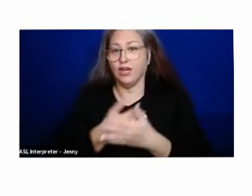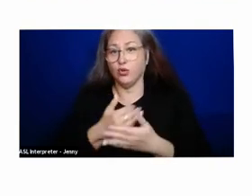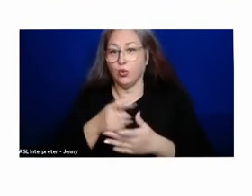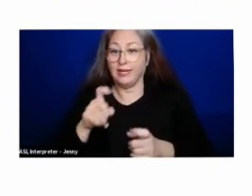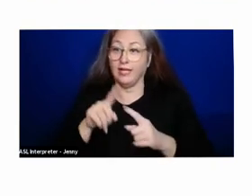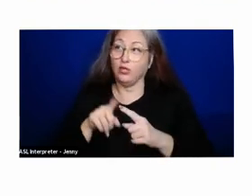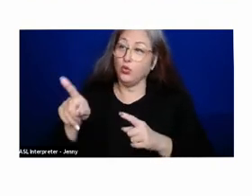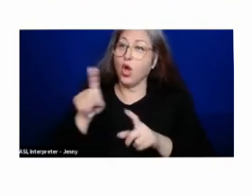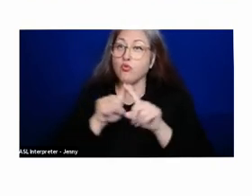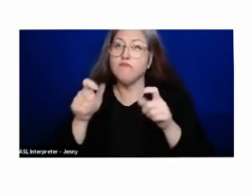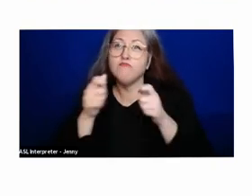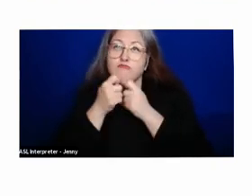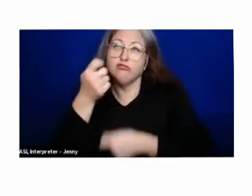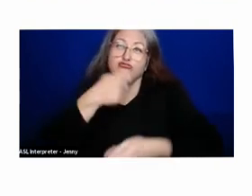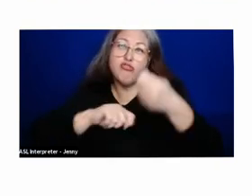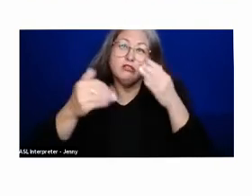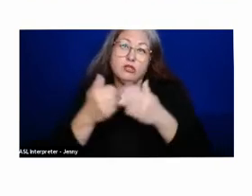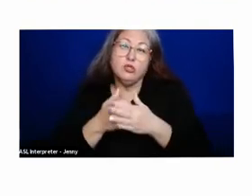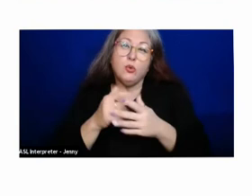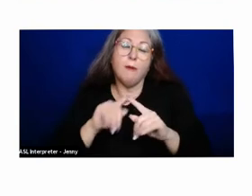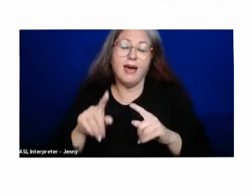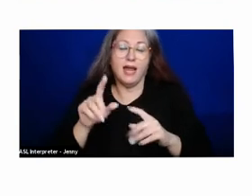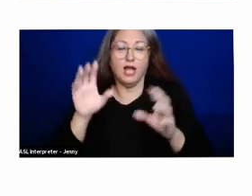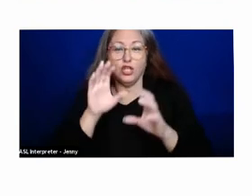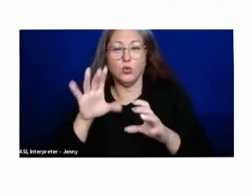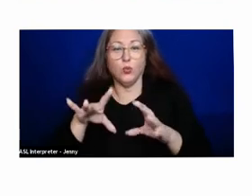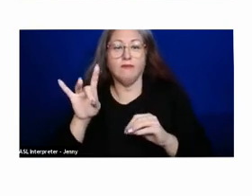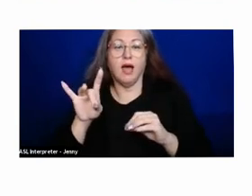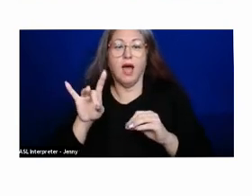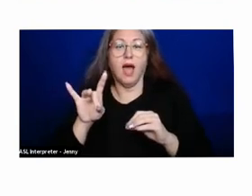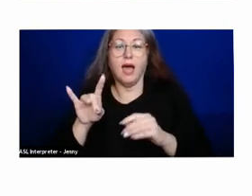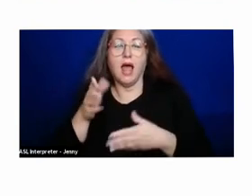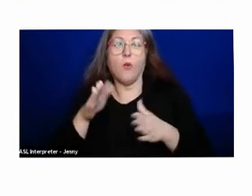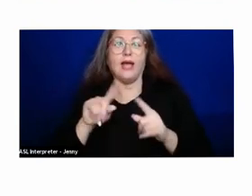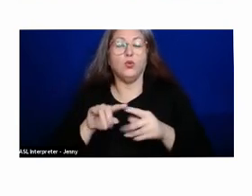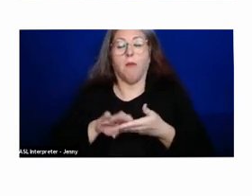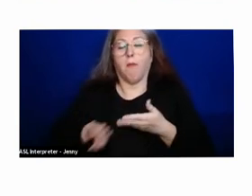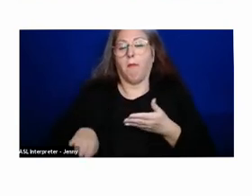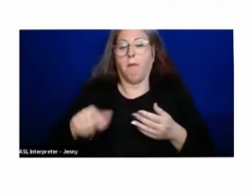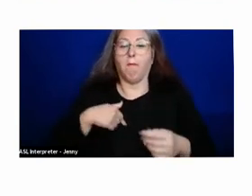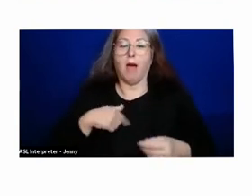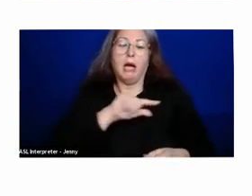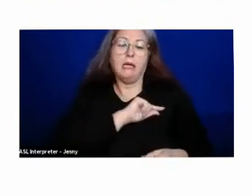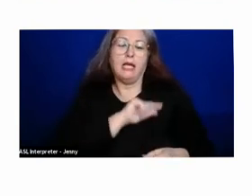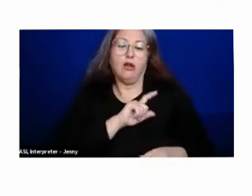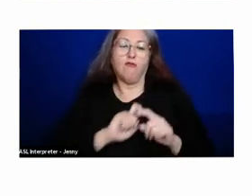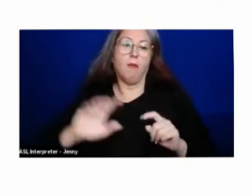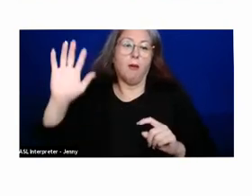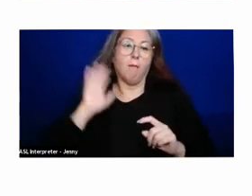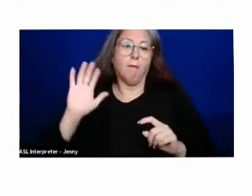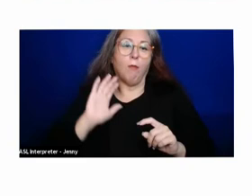your wardrobe. But I am concerned that in our search for a panacea, a way to absolve ourselves of the guilt we feel from past consumer